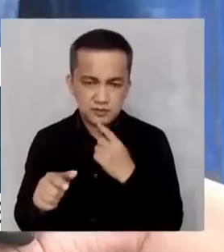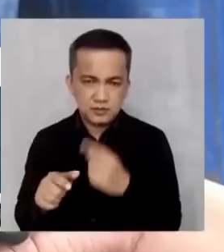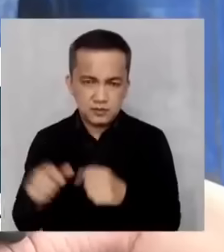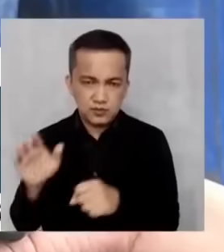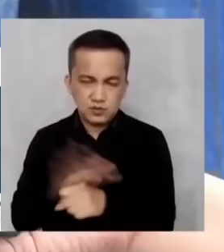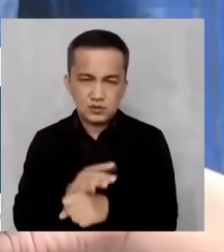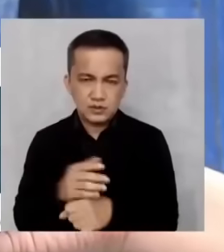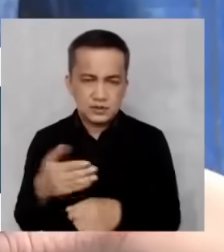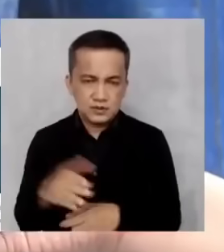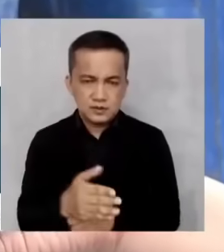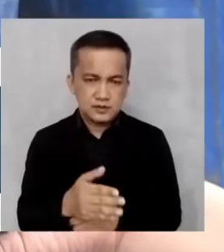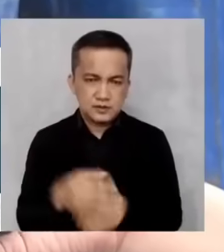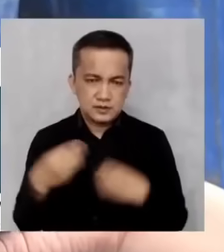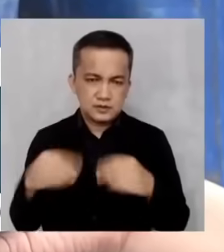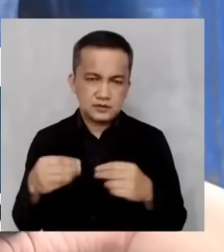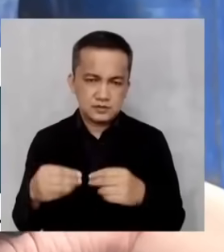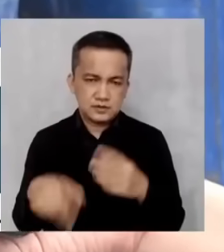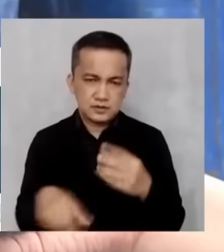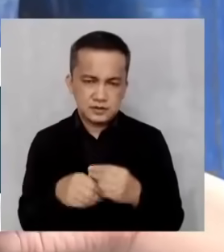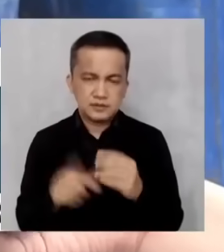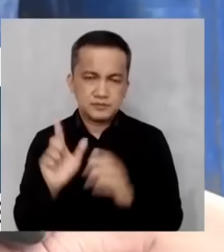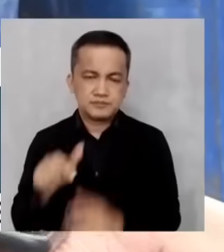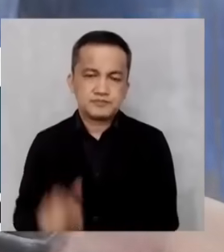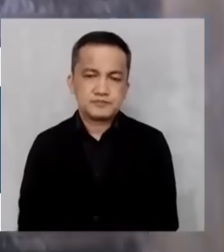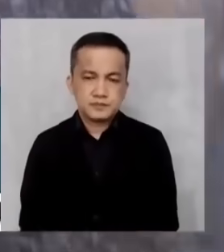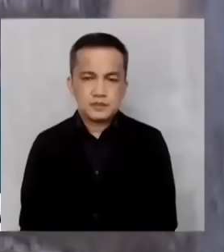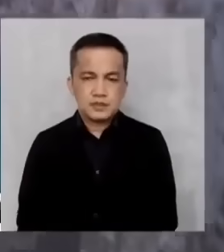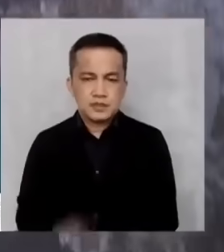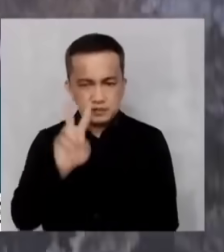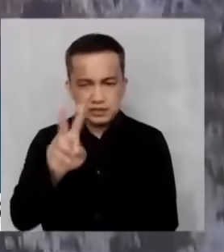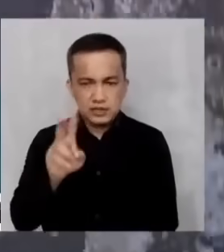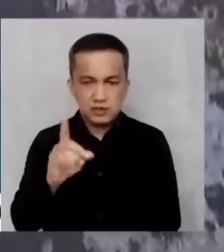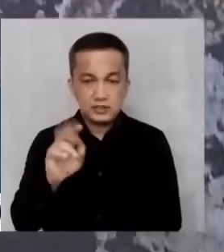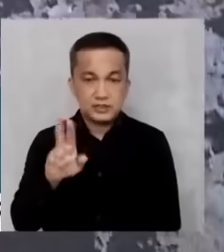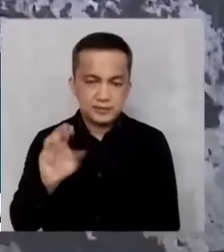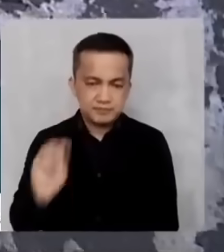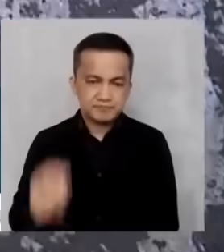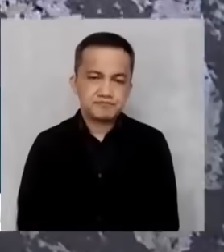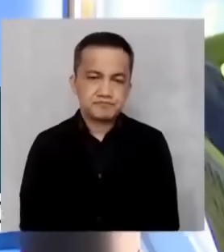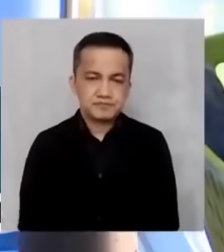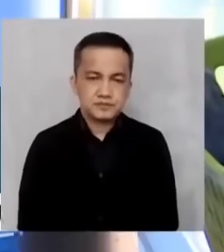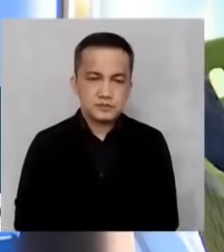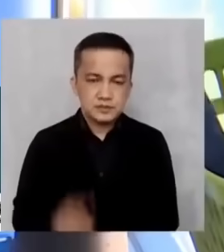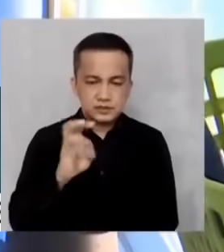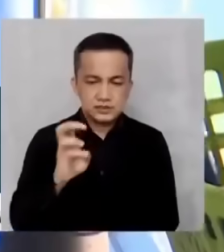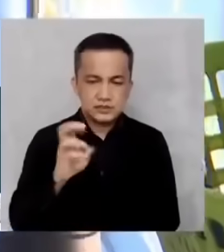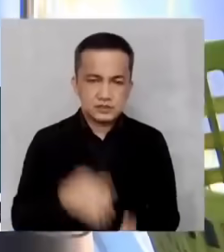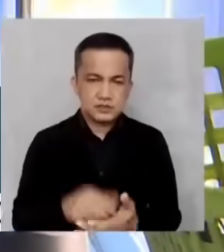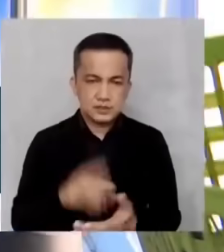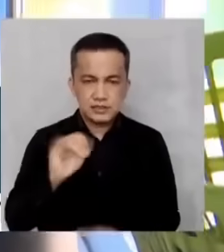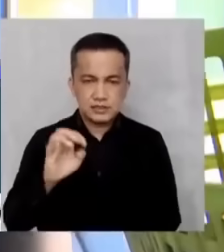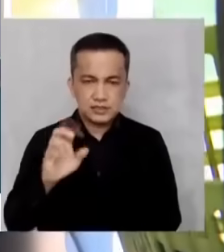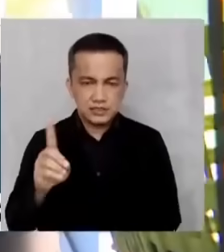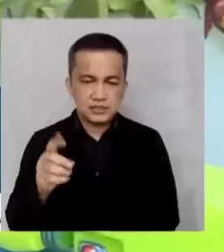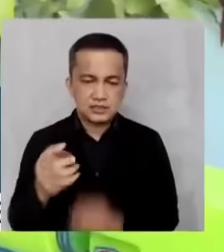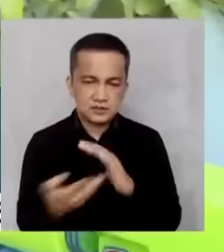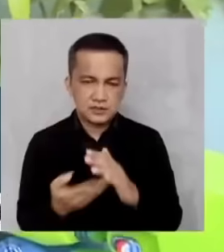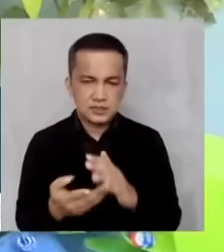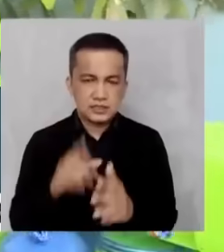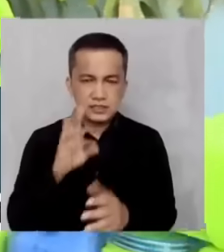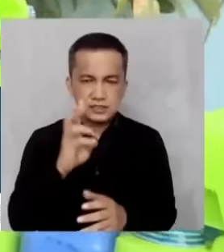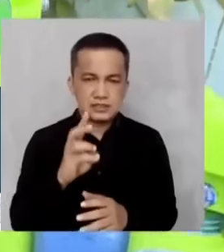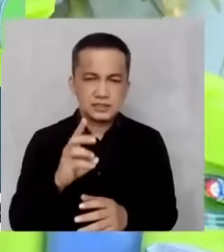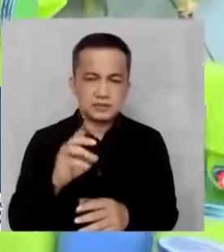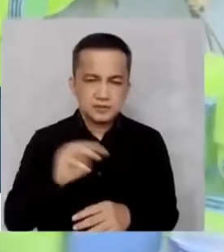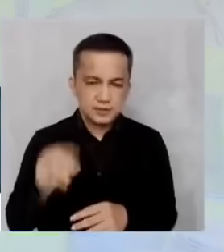mamaya. Magdadagdag po mamaya po. Mga 2 drum. Nearly 600,000 Maynilad customers in 6 Metro Manila cities